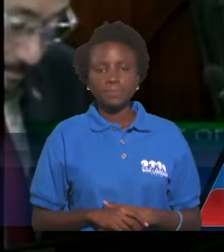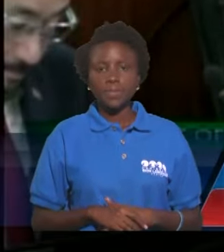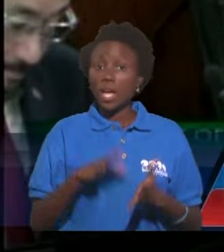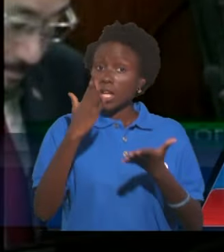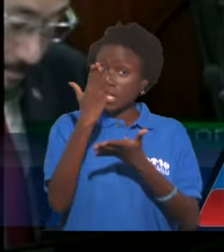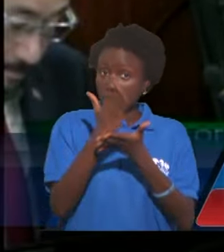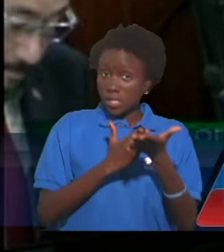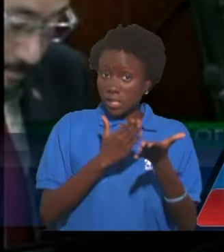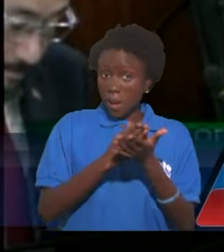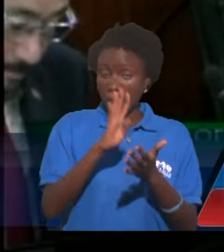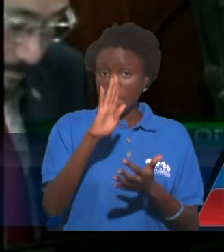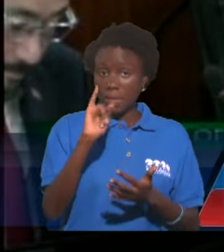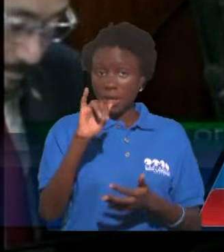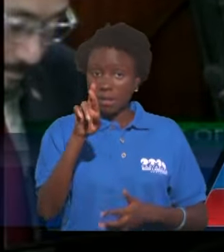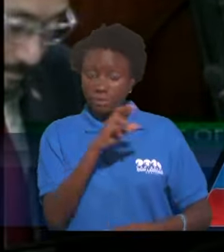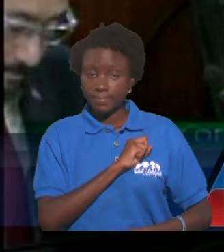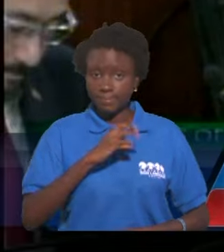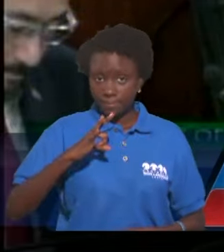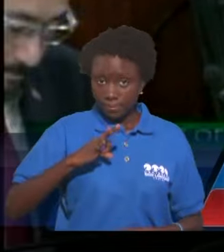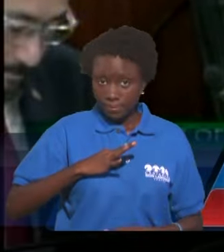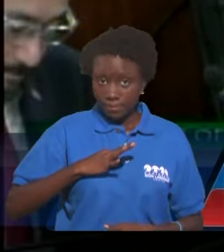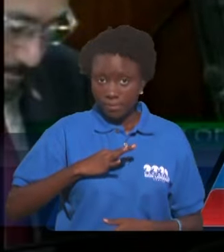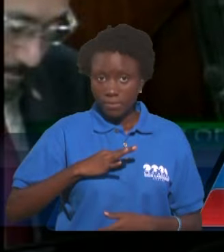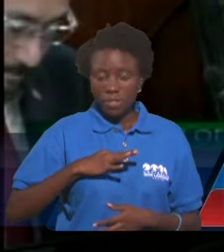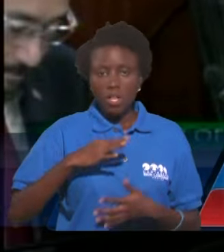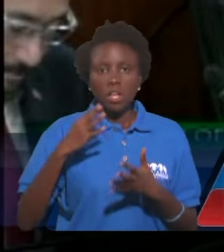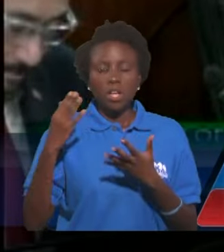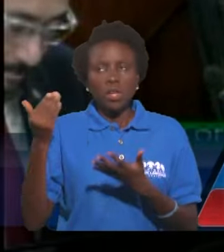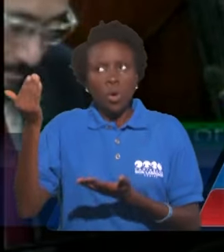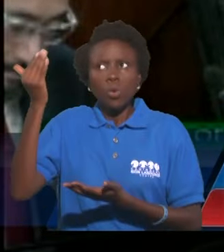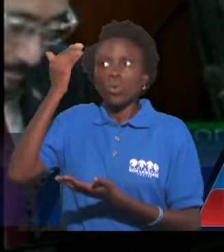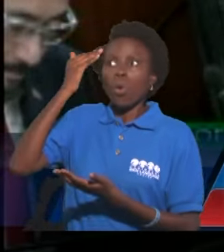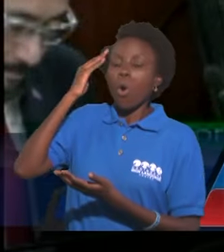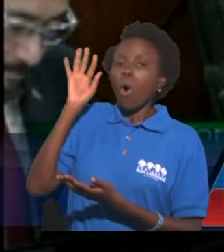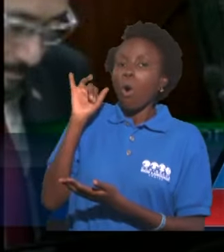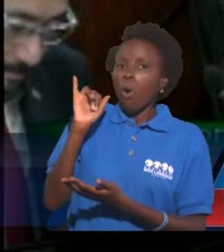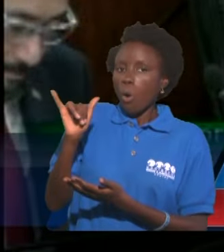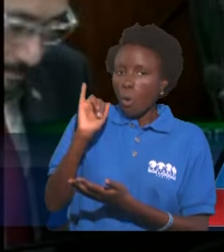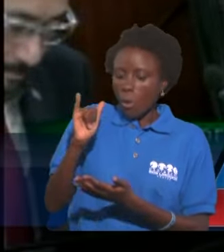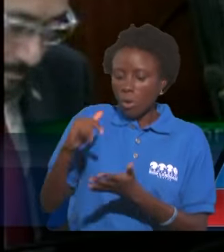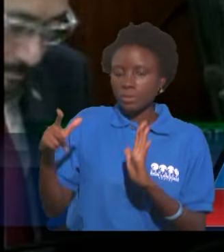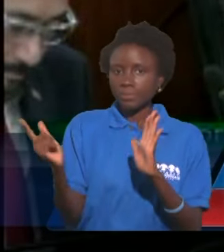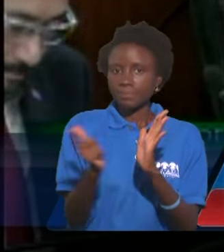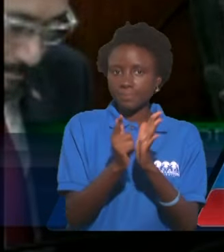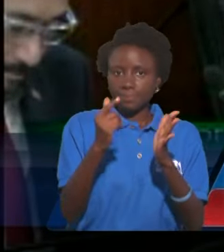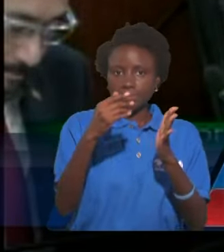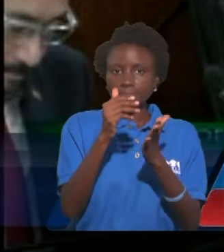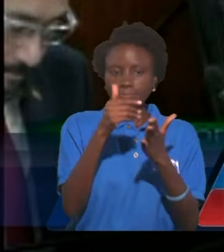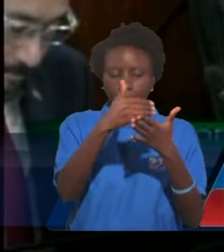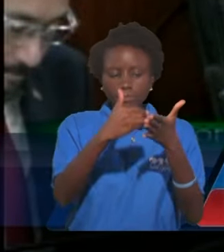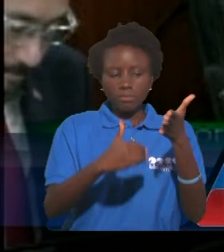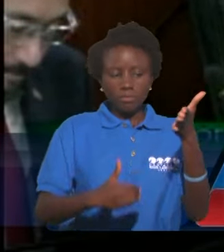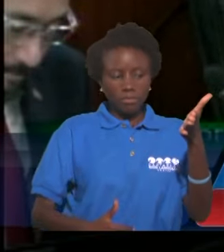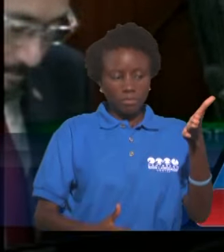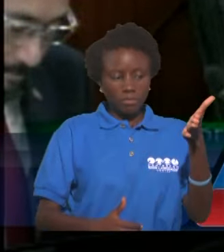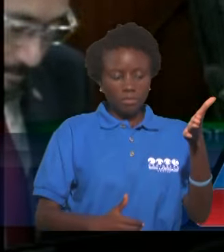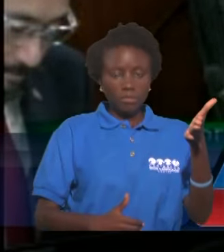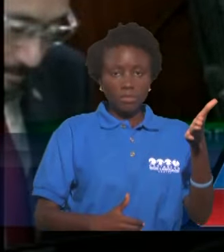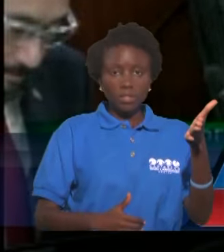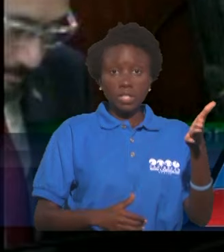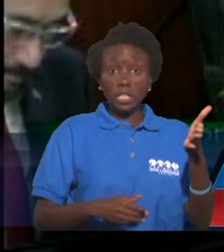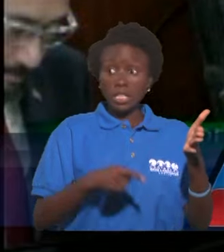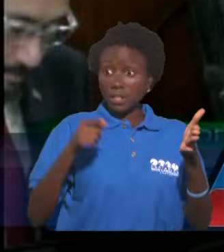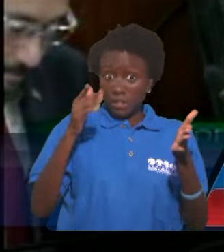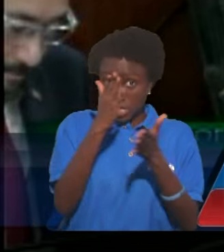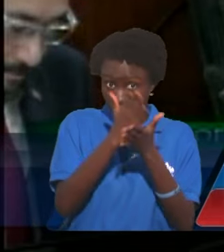staff in the Board of Inland Revenue, after becoming aware of the provisions in the amendment bill, took it upon themselves to do